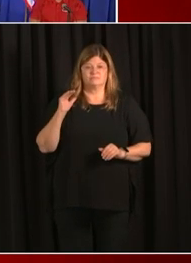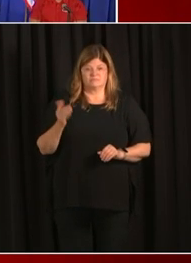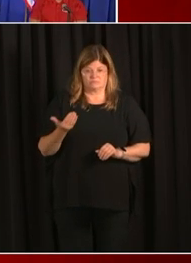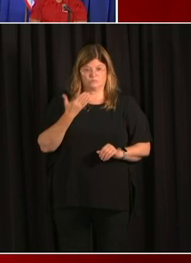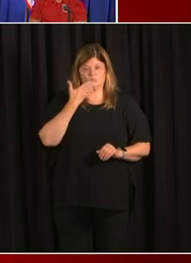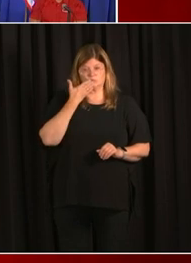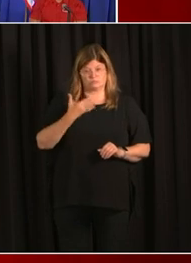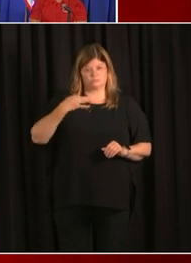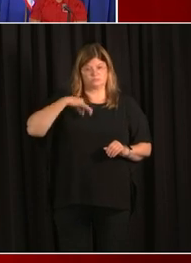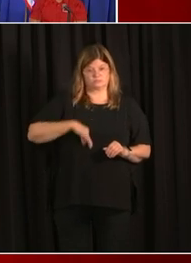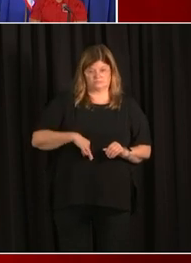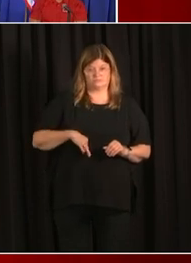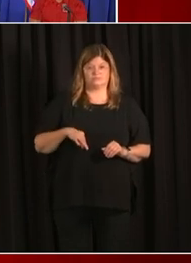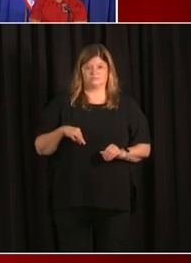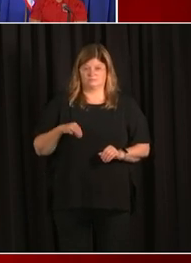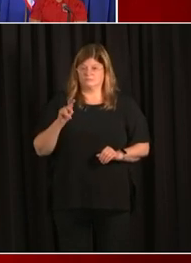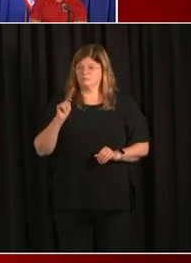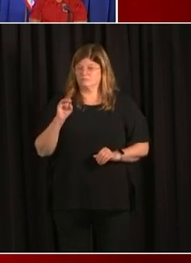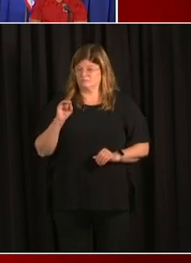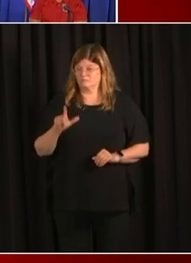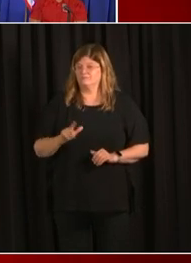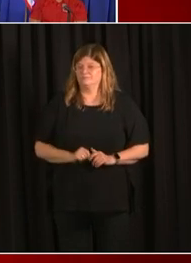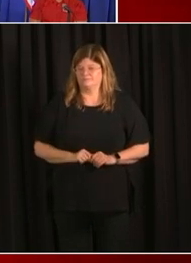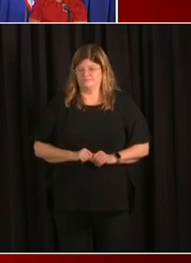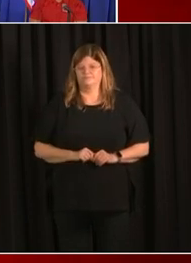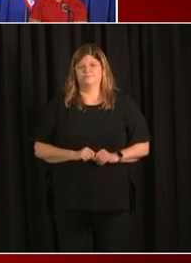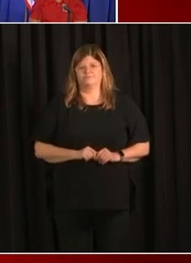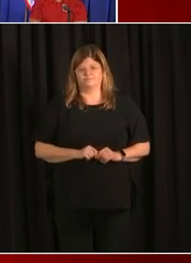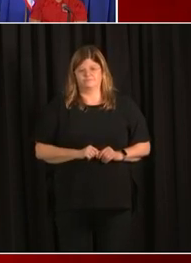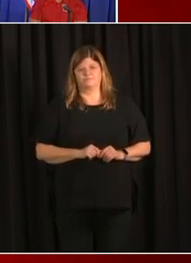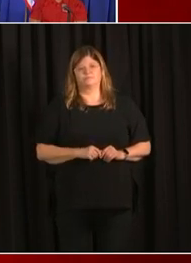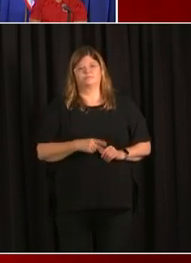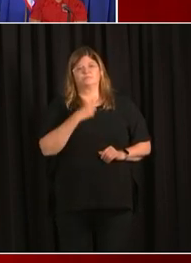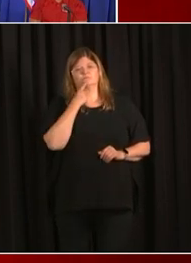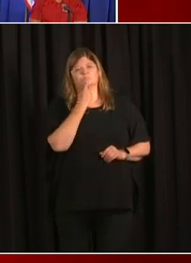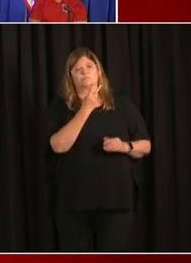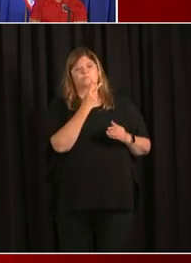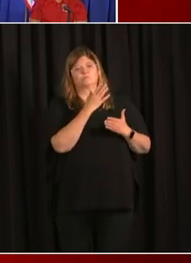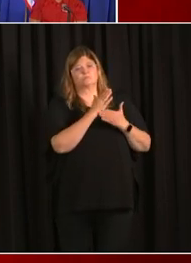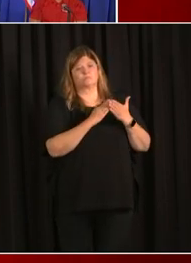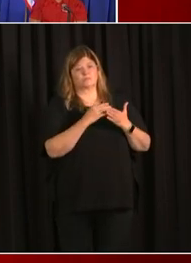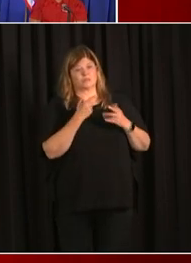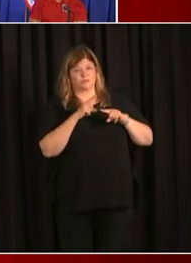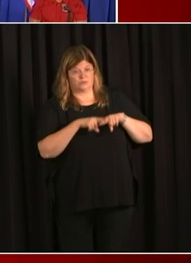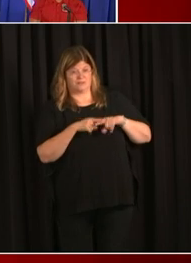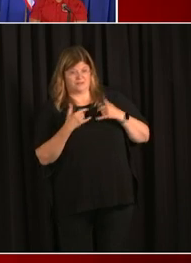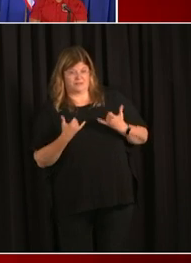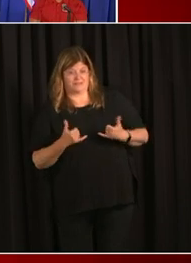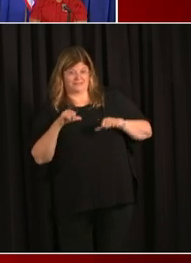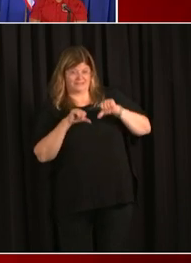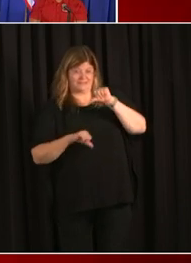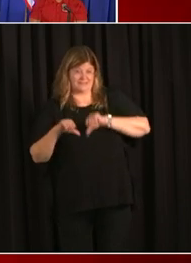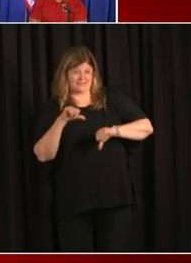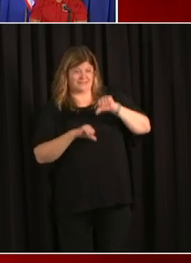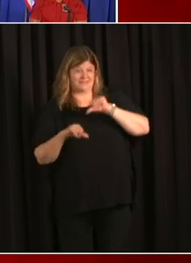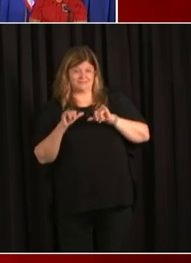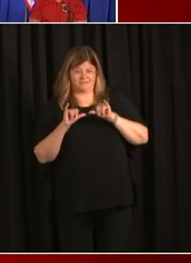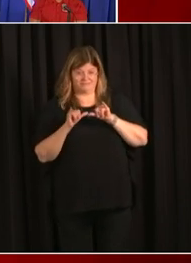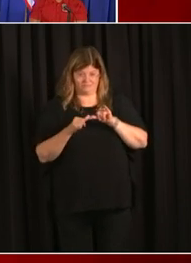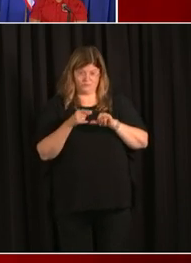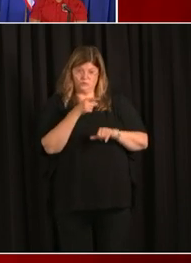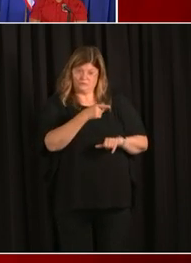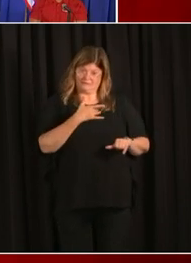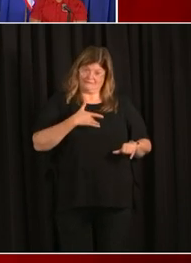tool. Yes. Yeah, so a two-part question. Based on the current scientific metrics, do you feel